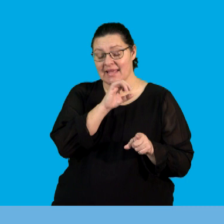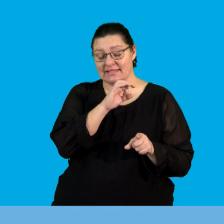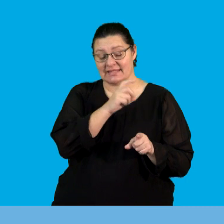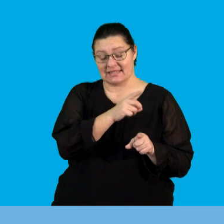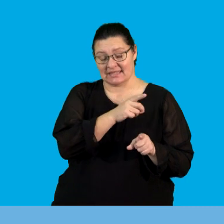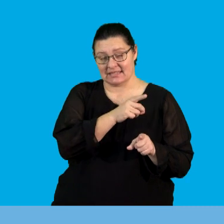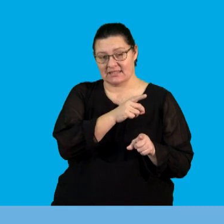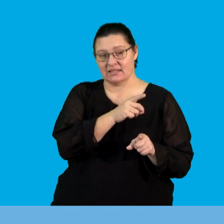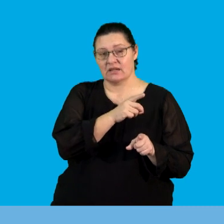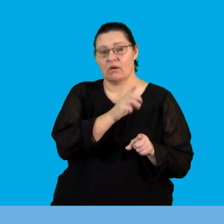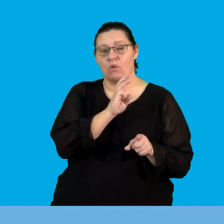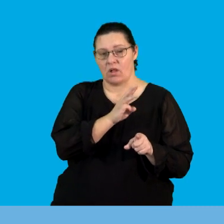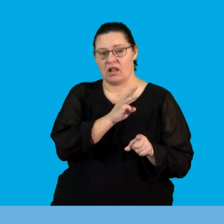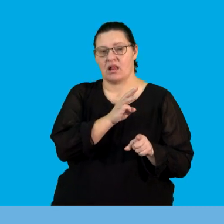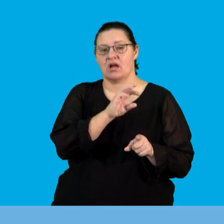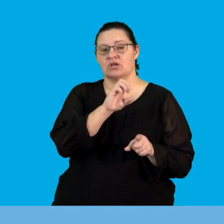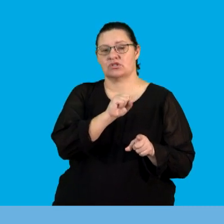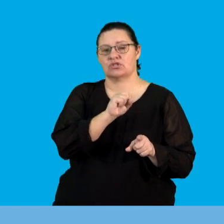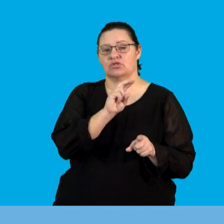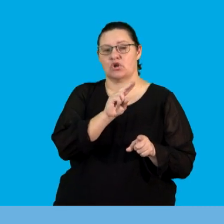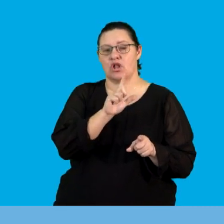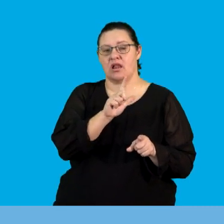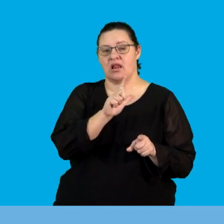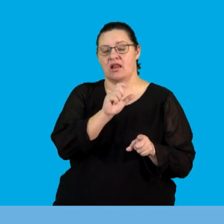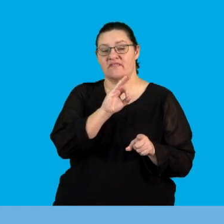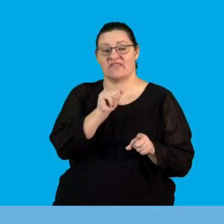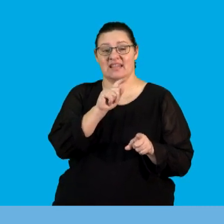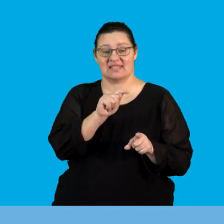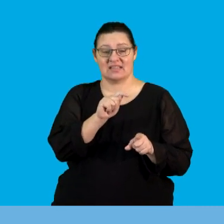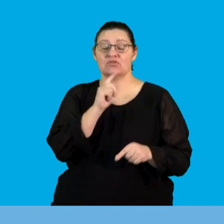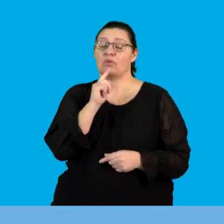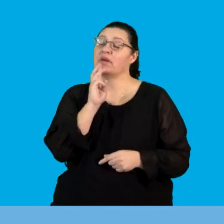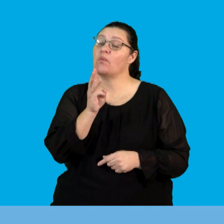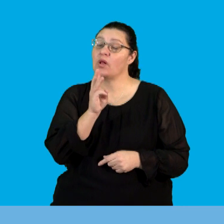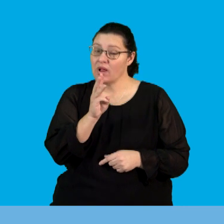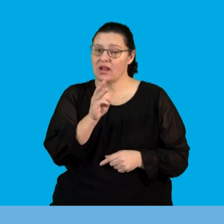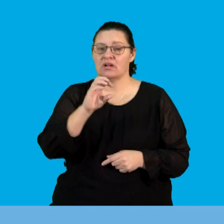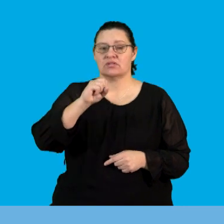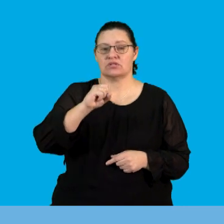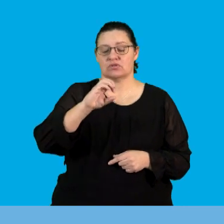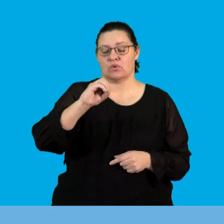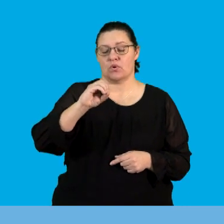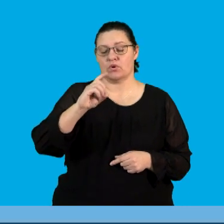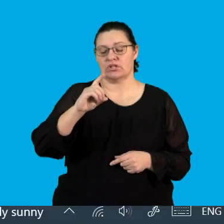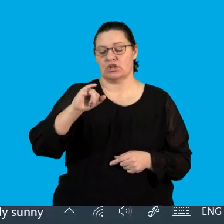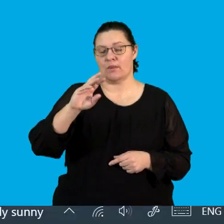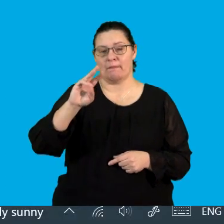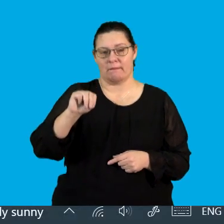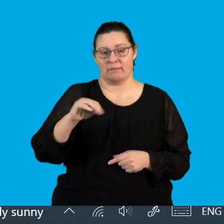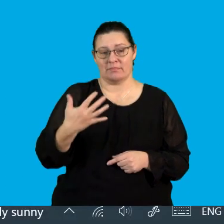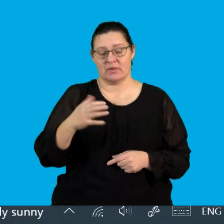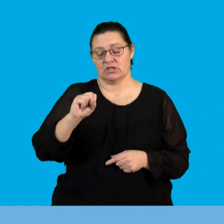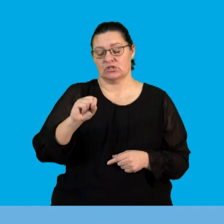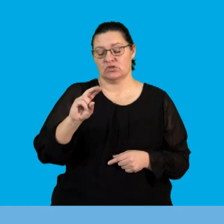the acid, the first part of the acid is going to be sulfate, which then tells us that the reaction is going to give us